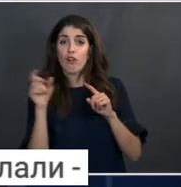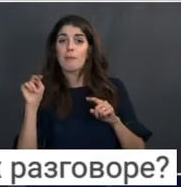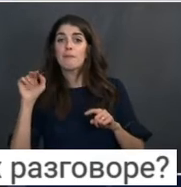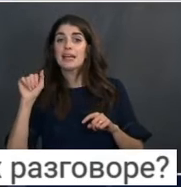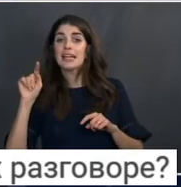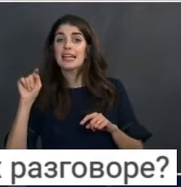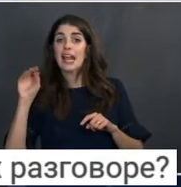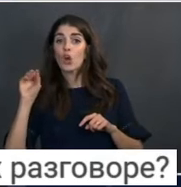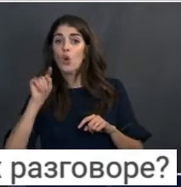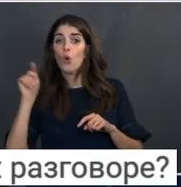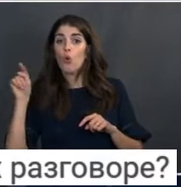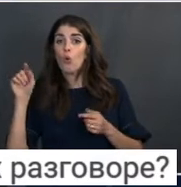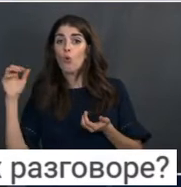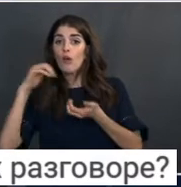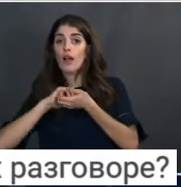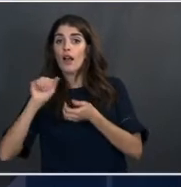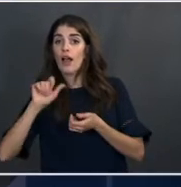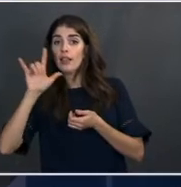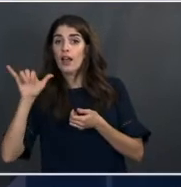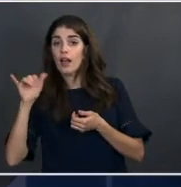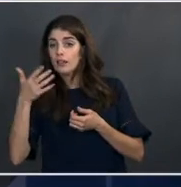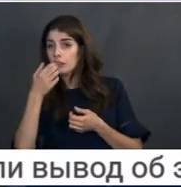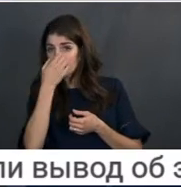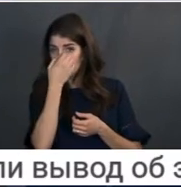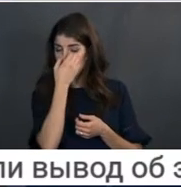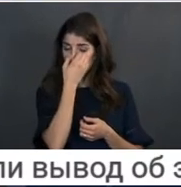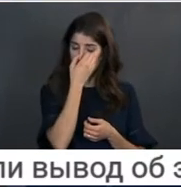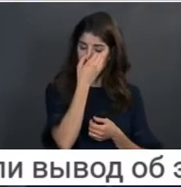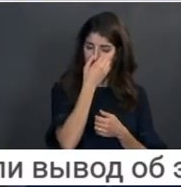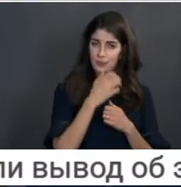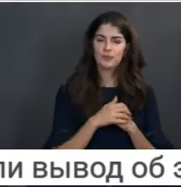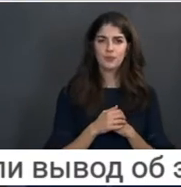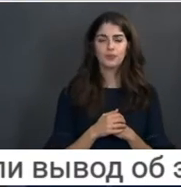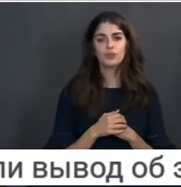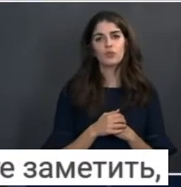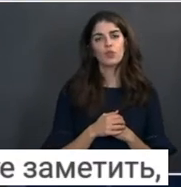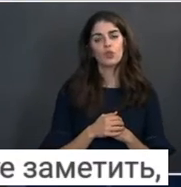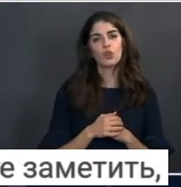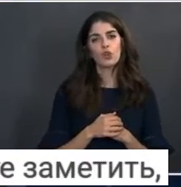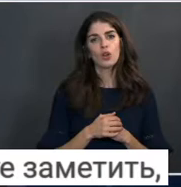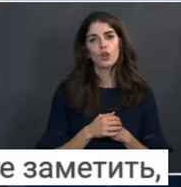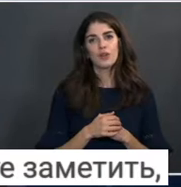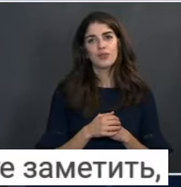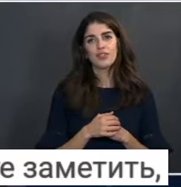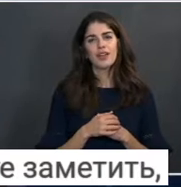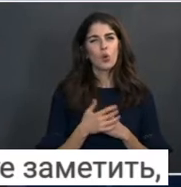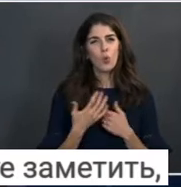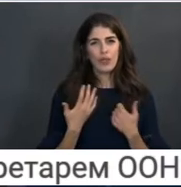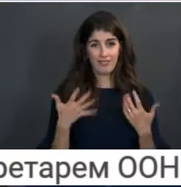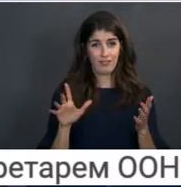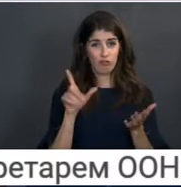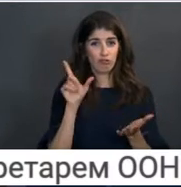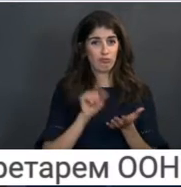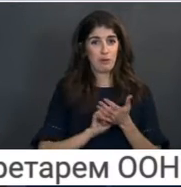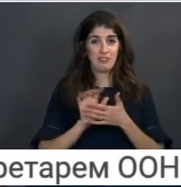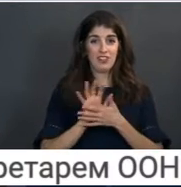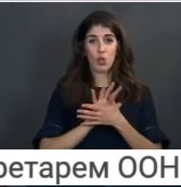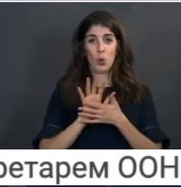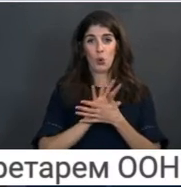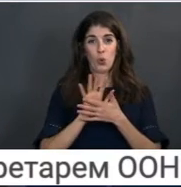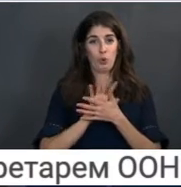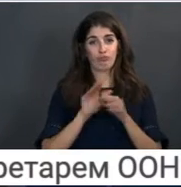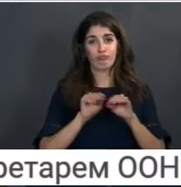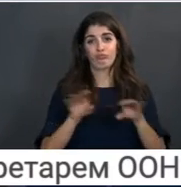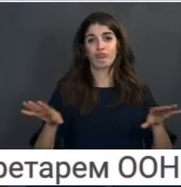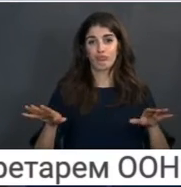Well, we did. Come up in their conversation. I know we put out a readout of that and a fun video, if I may note, of